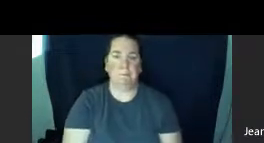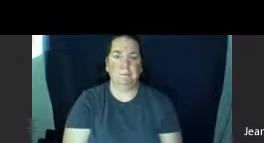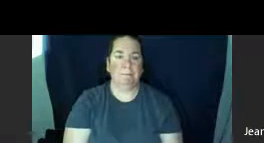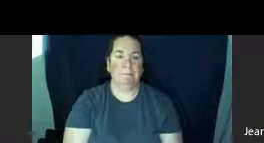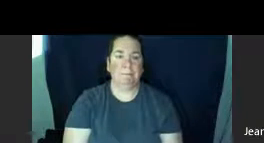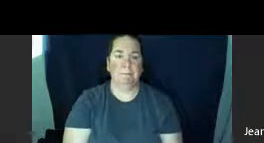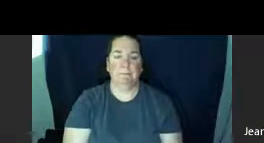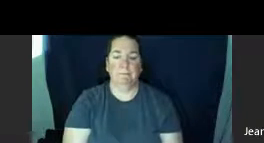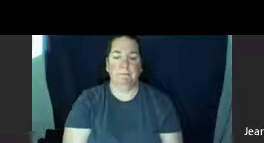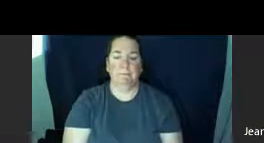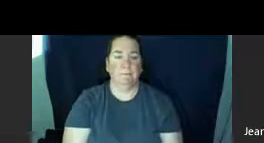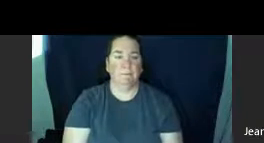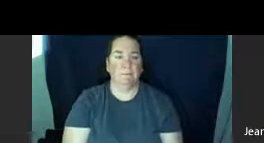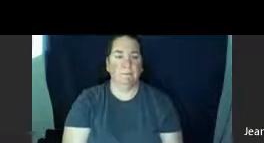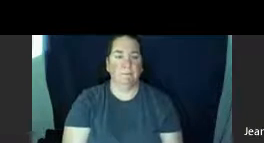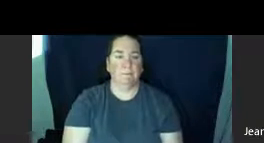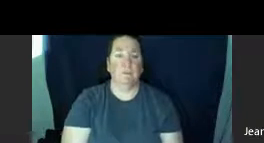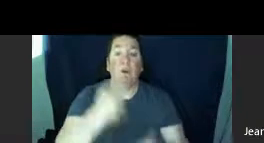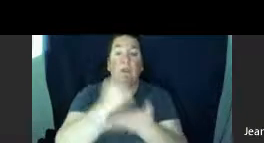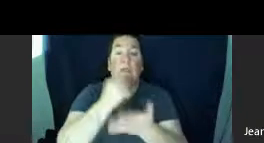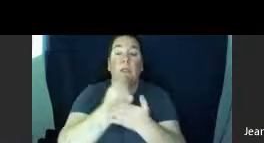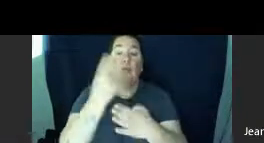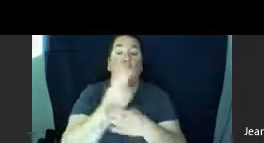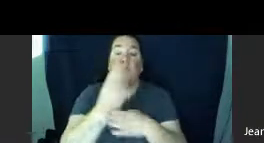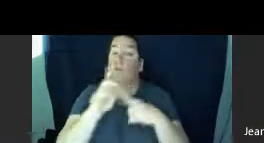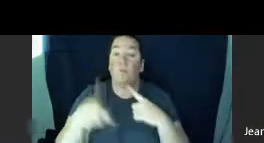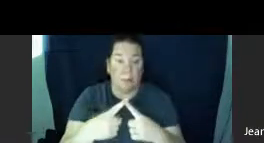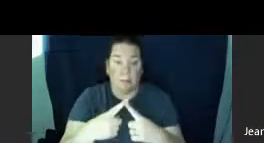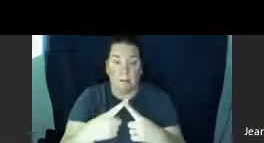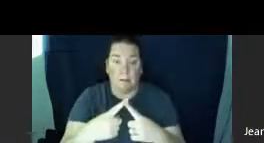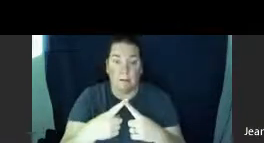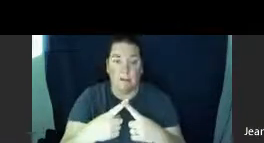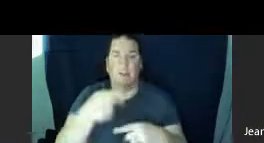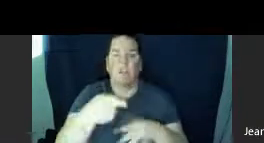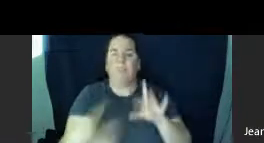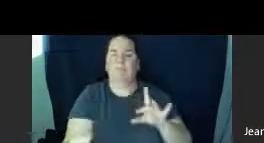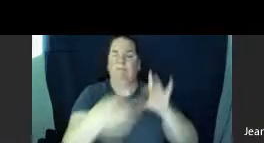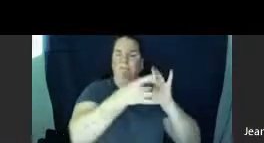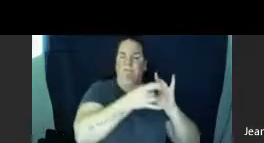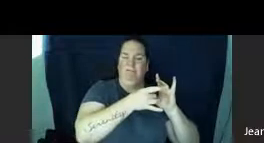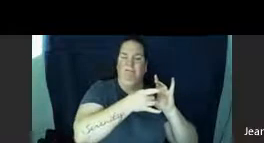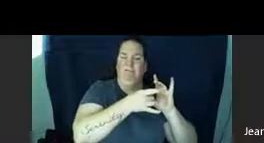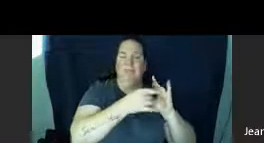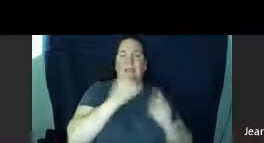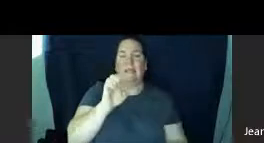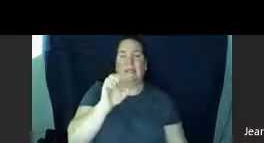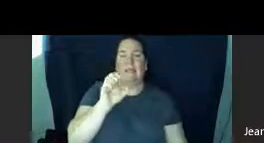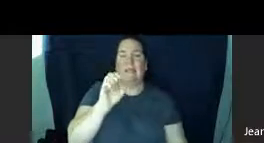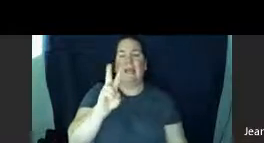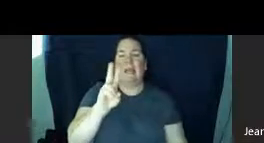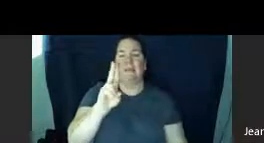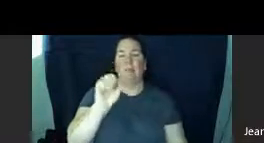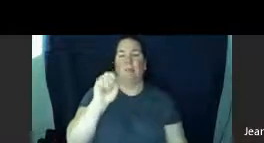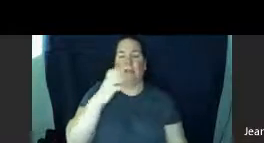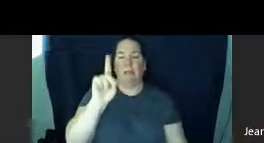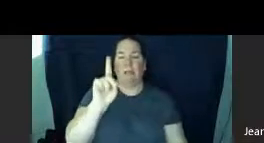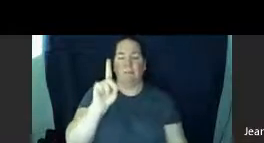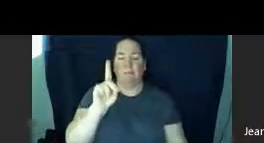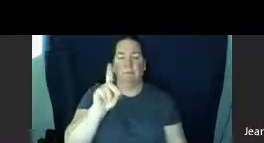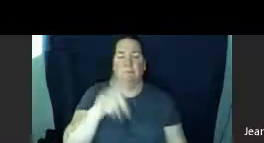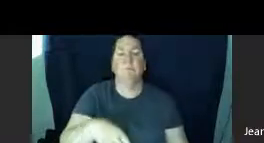So when are therapeutics used? This kind of relates to what I was mentioning about Evusheld, but if we think about the trajectory